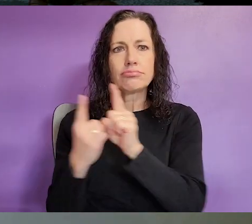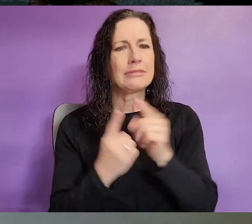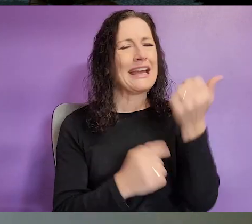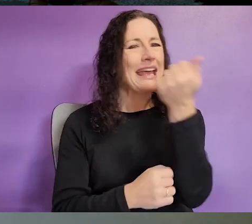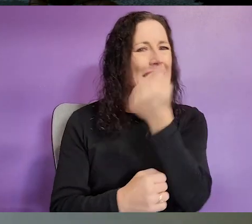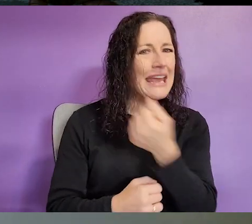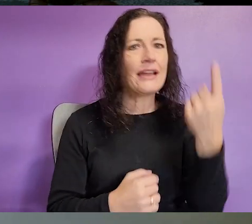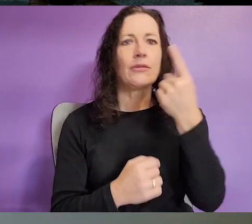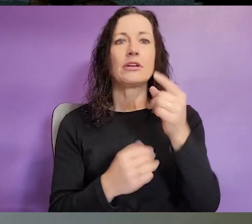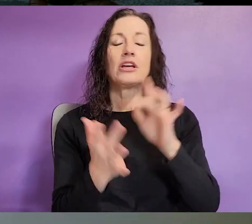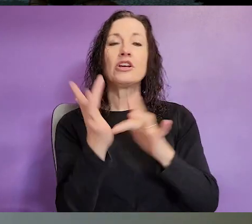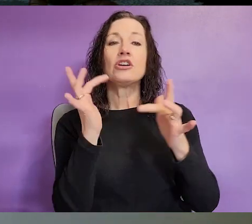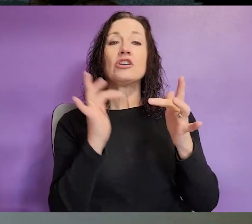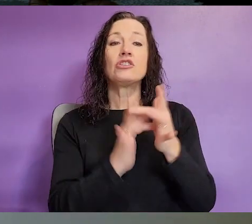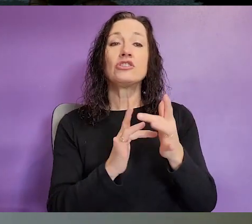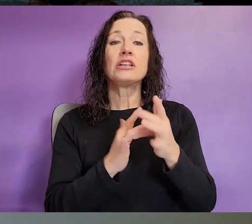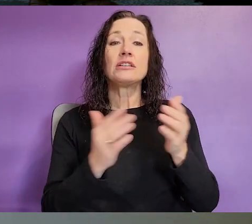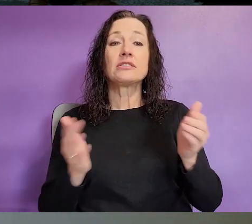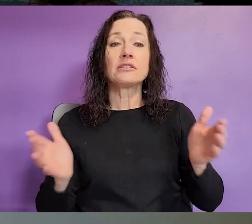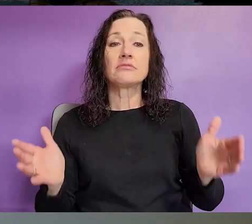Jesus makes us neighbors.